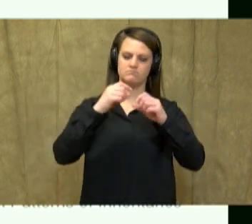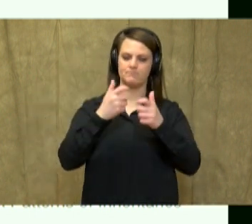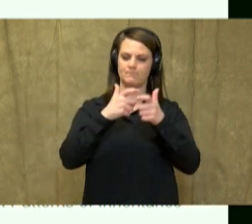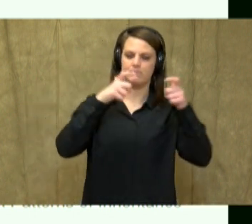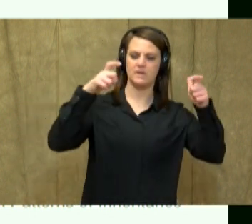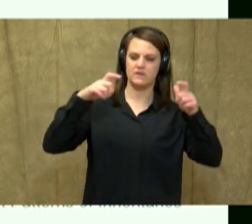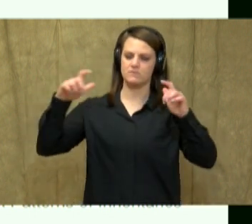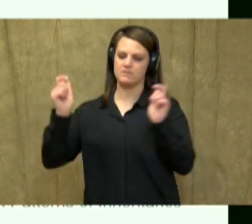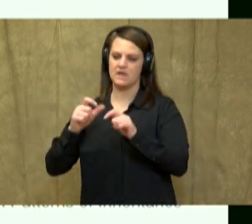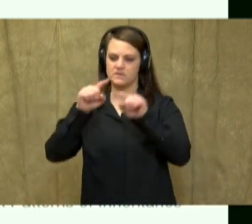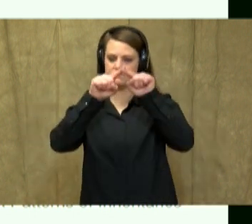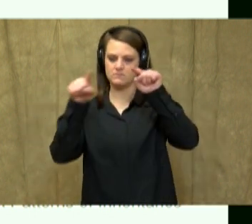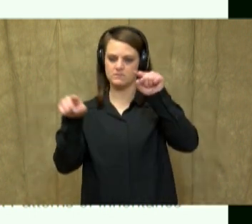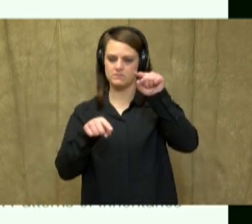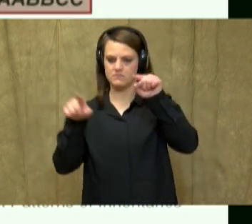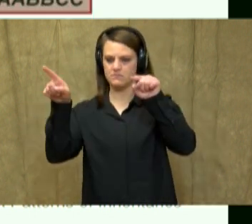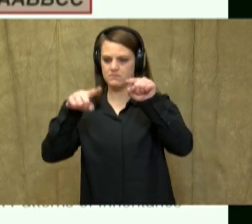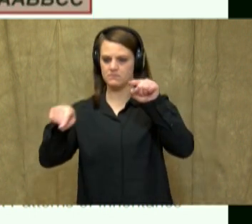are.